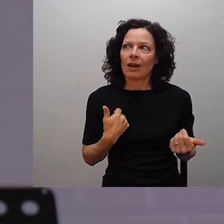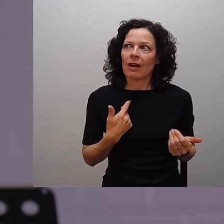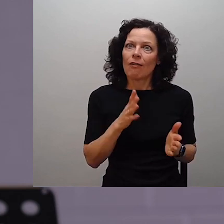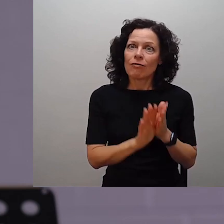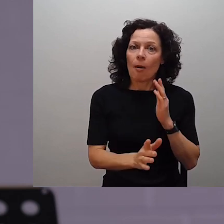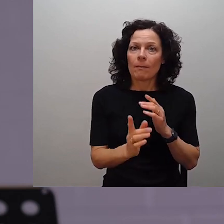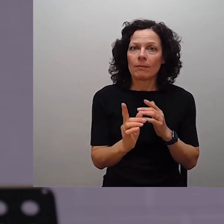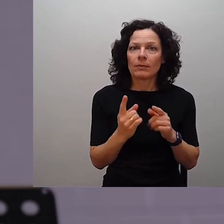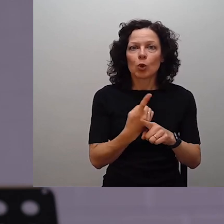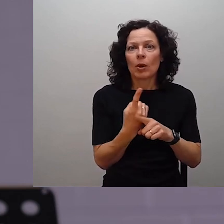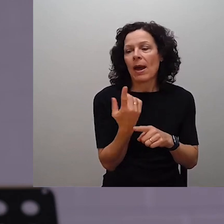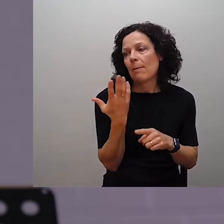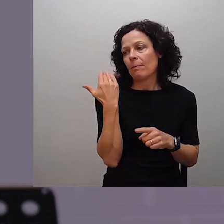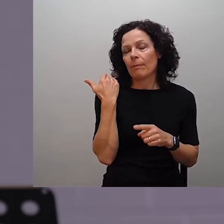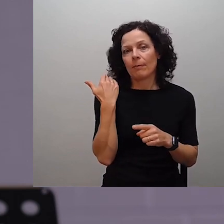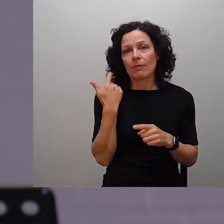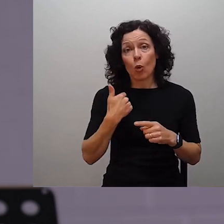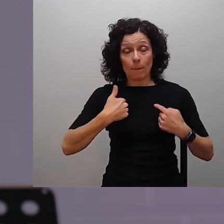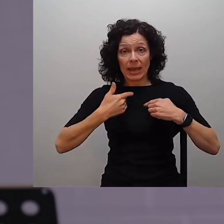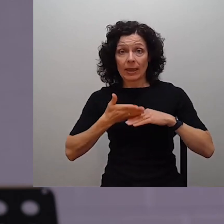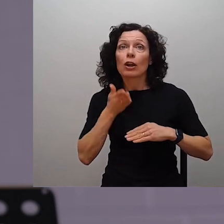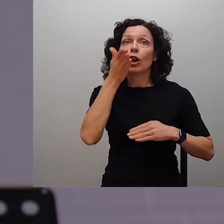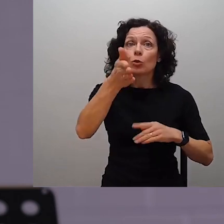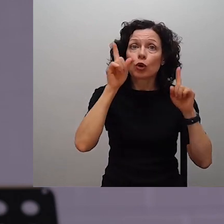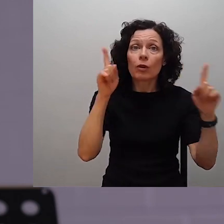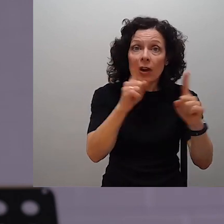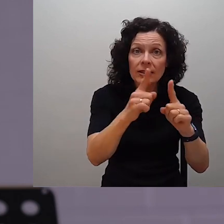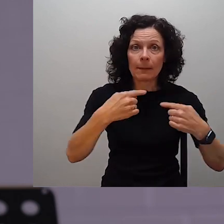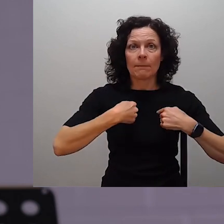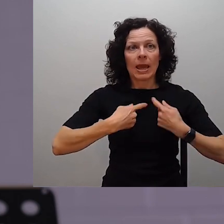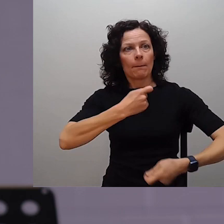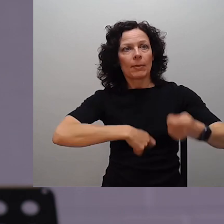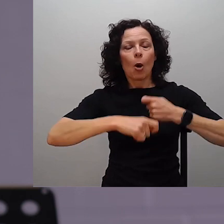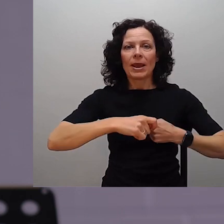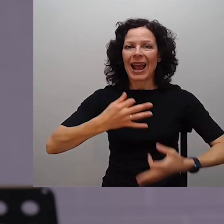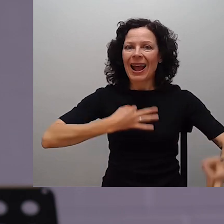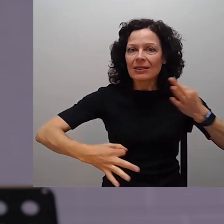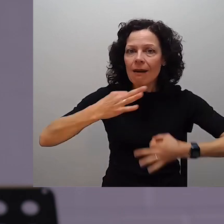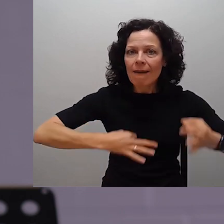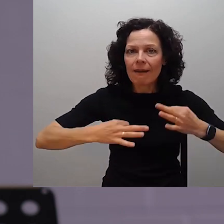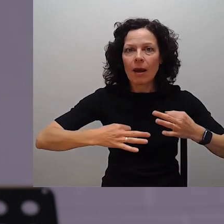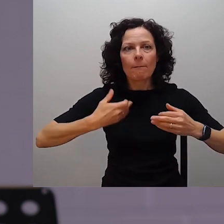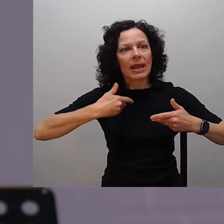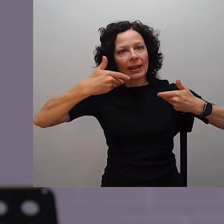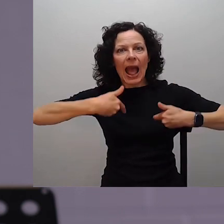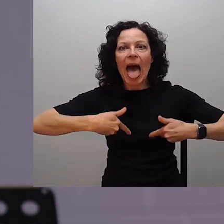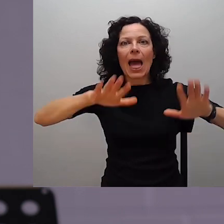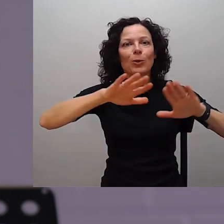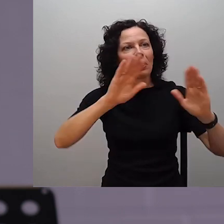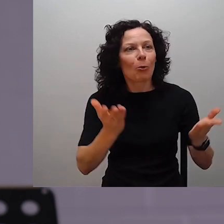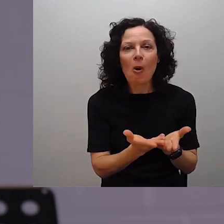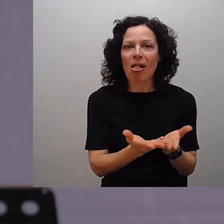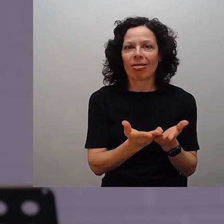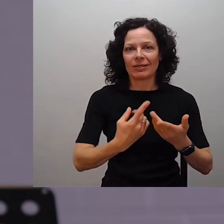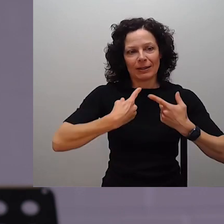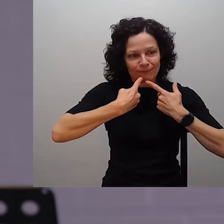going from the point before, going to uni and me being an actor and getting out there in the world and like